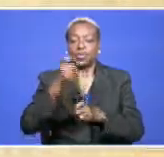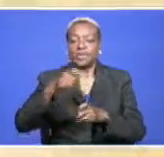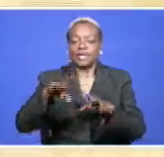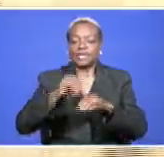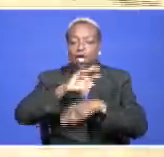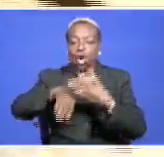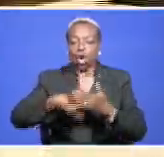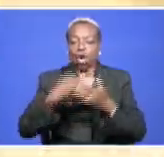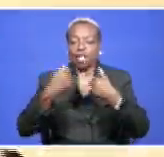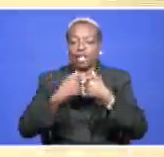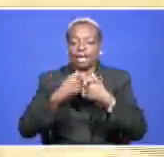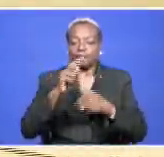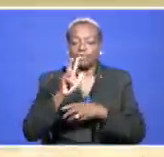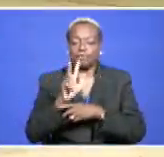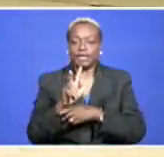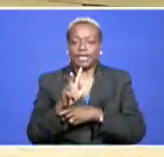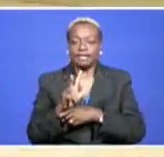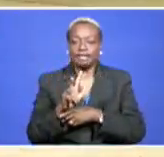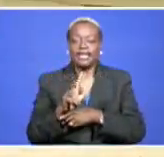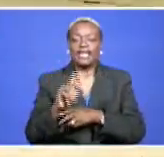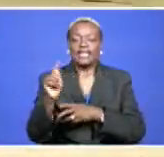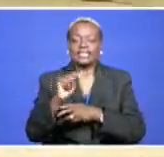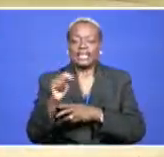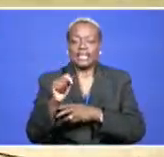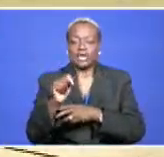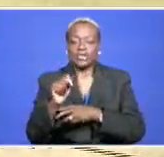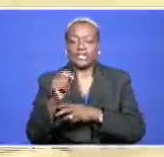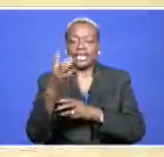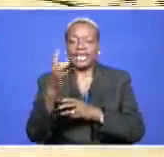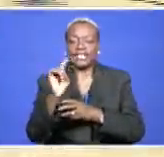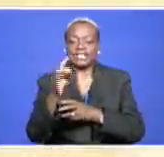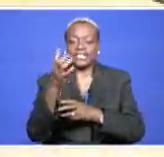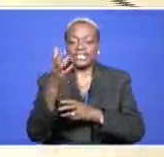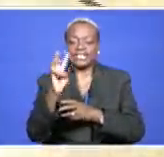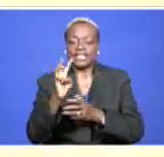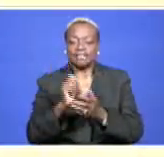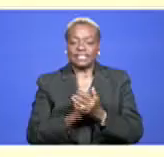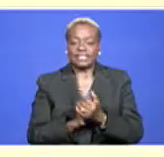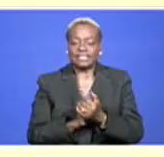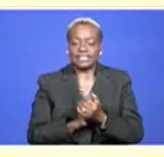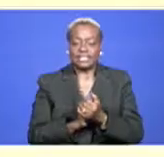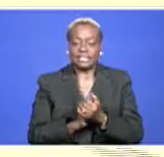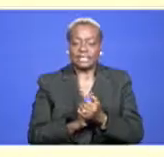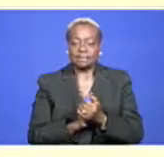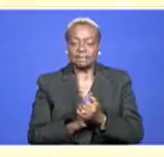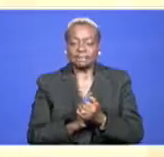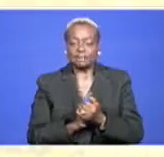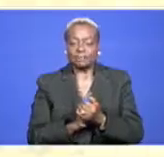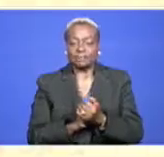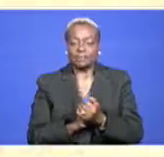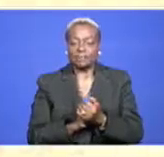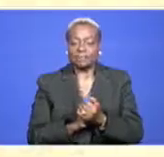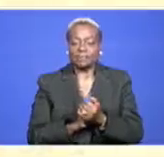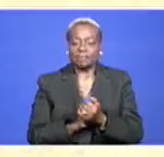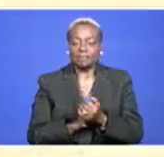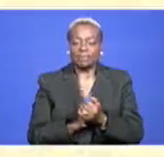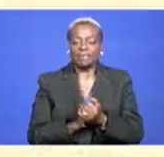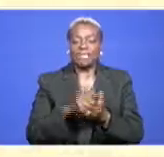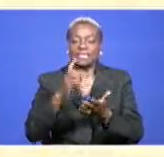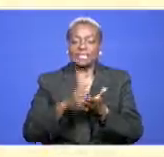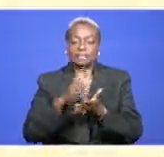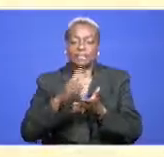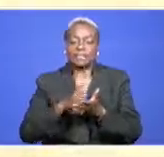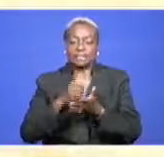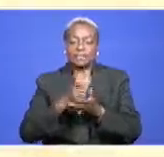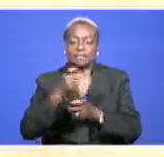one went down to the wire, with Telios pulling it out 18-17 to claim the championship trophy. Rowana Diverse posting a double-double in the